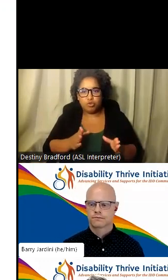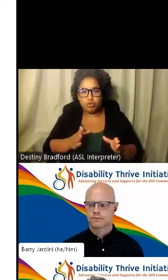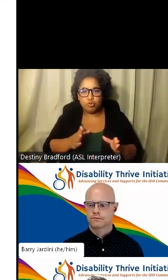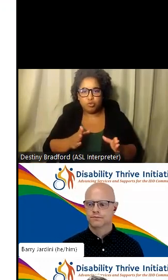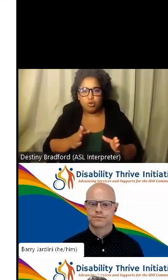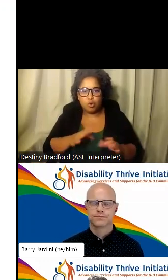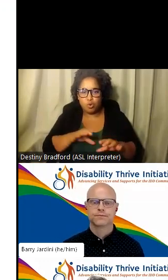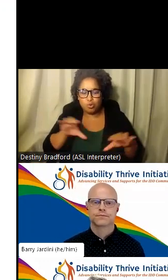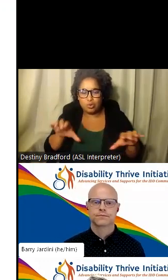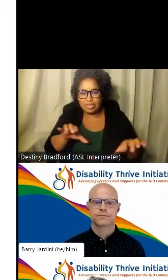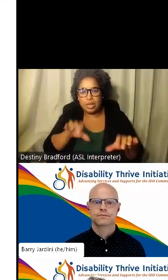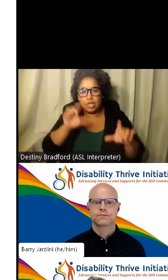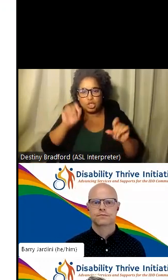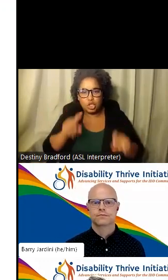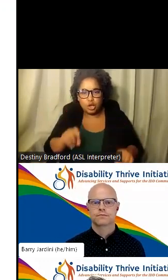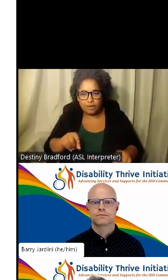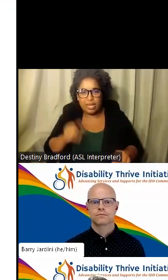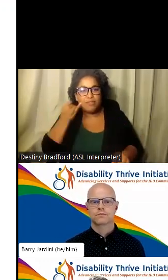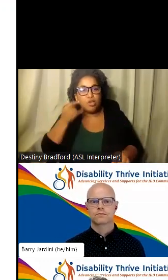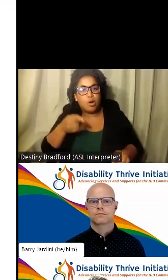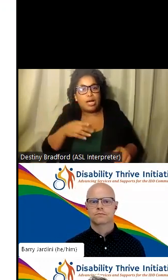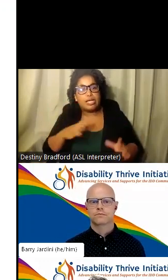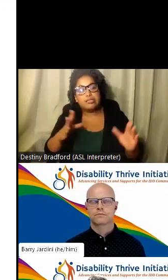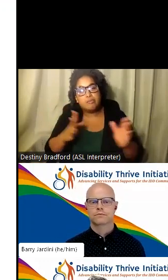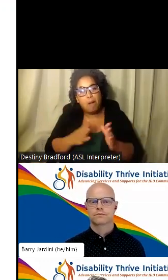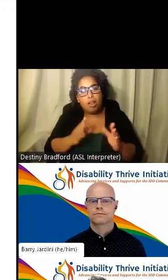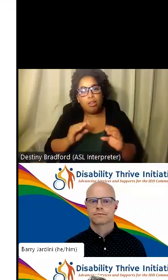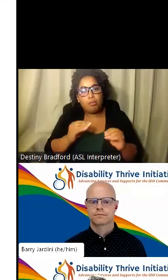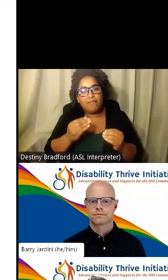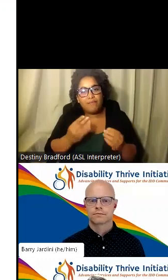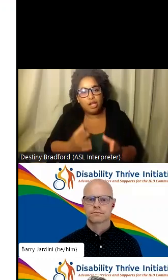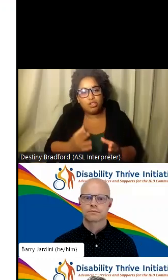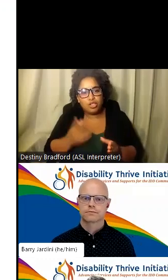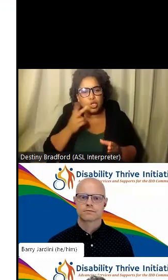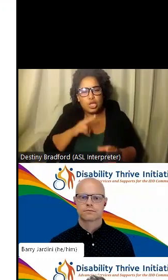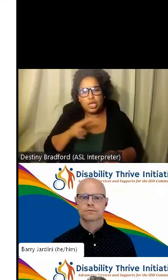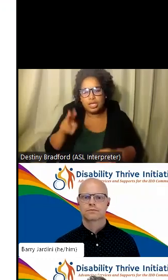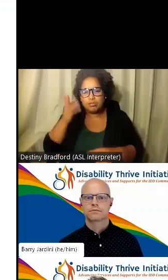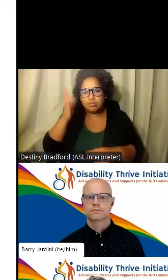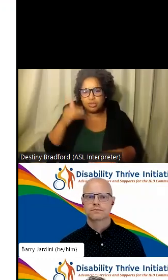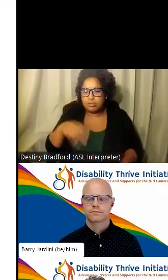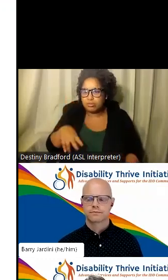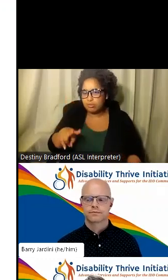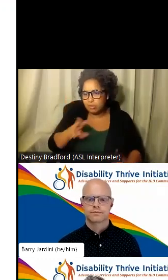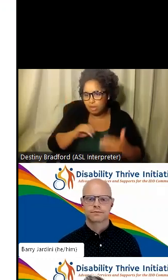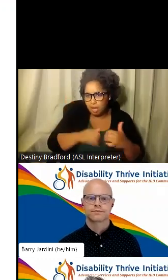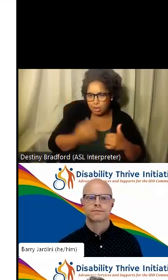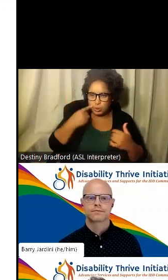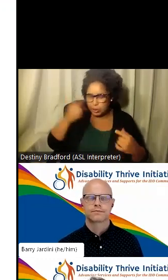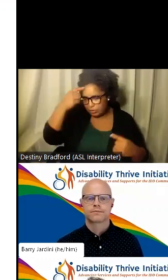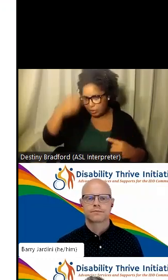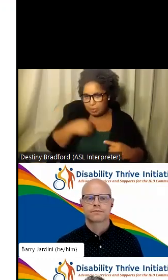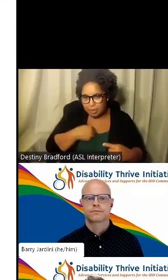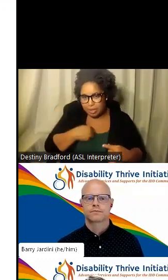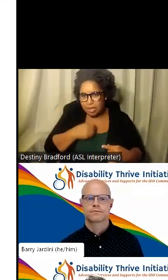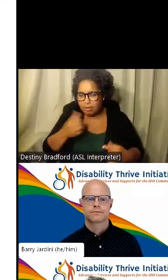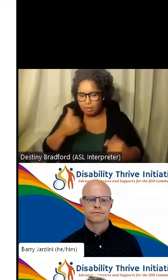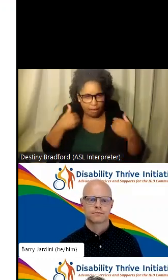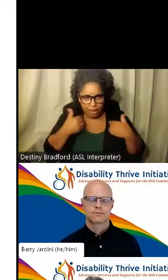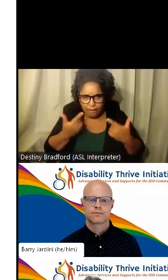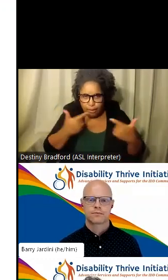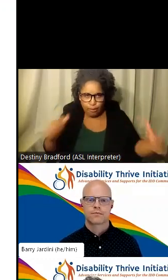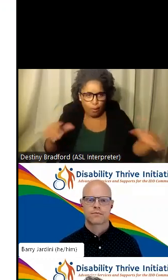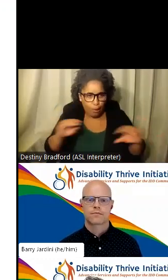the survey. So if you're a small provider and you were looking at some of these presentations thinking, well, how does this work for me? I don't have as large